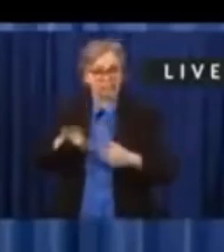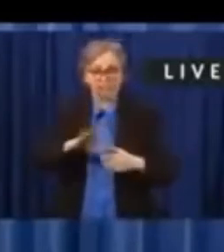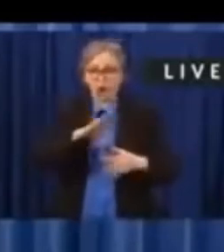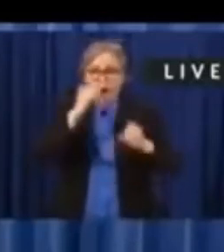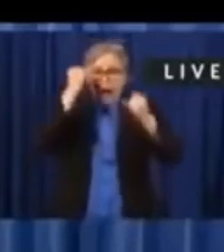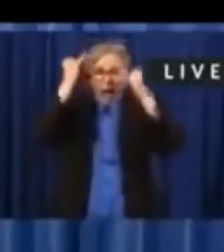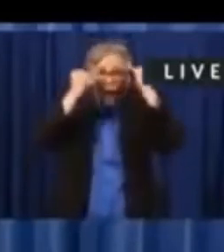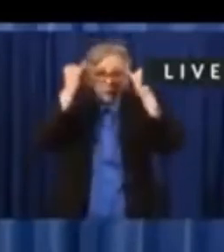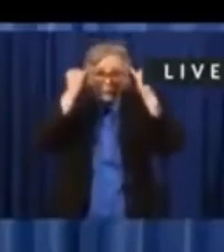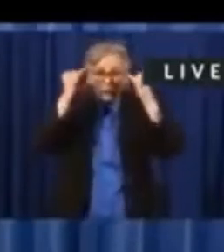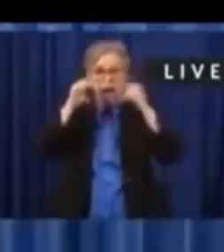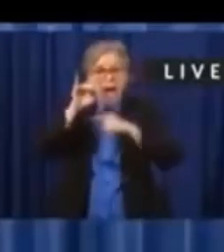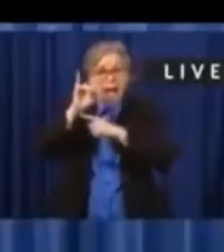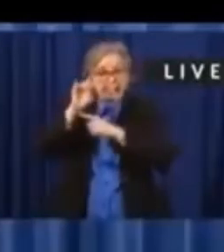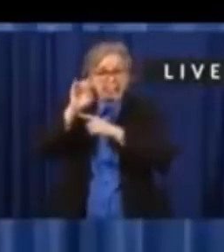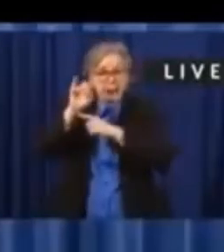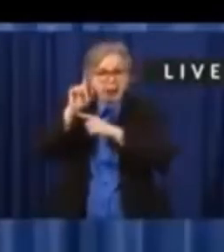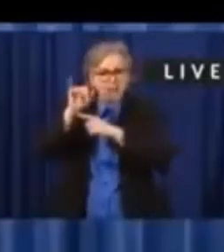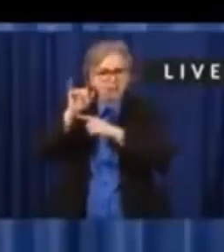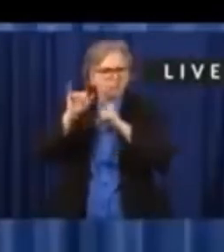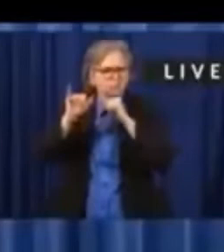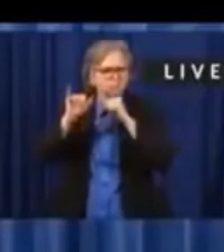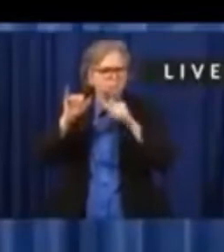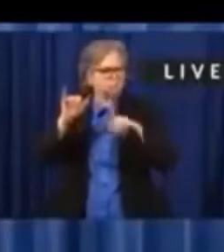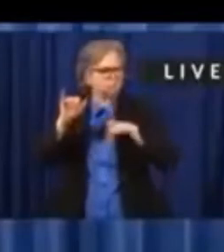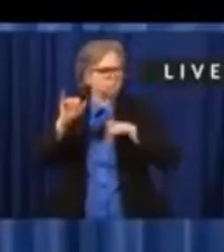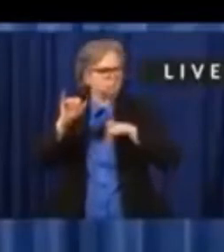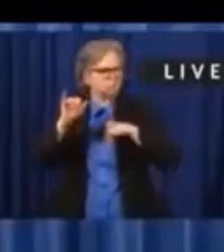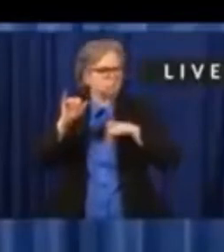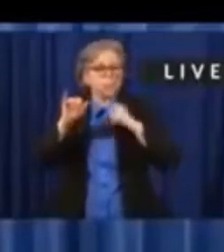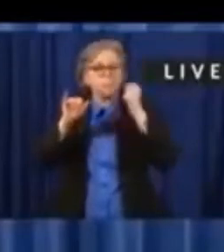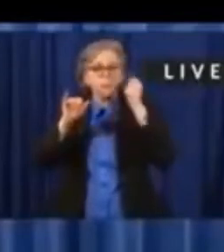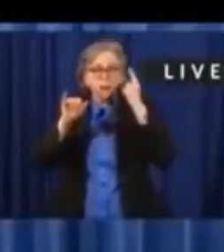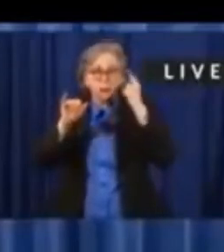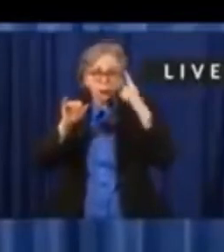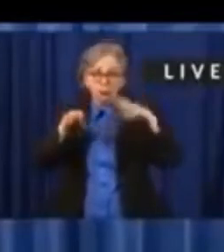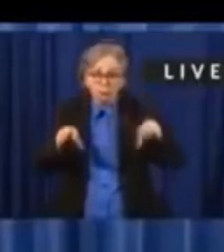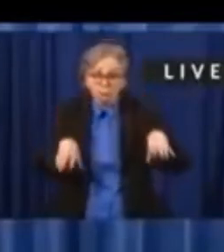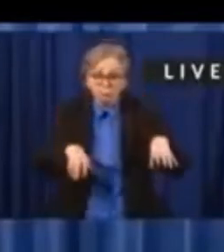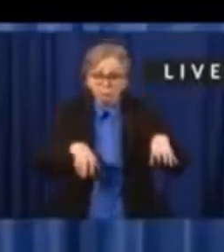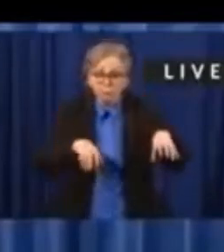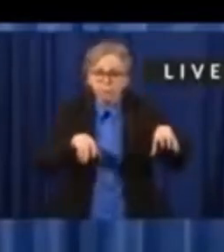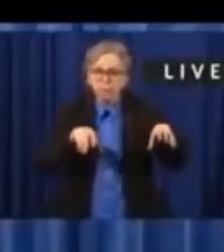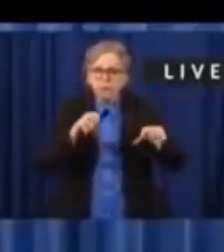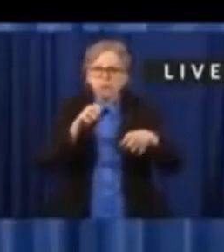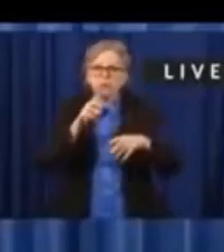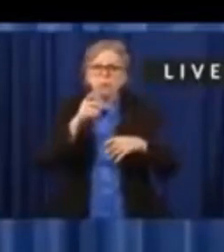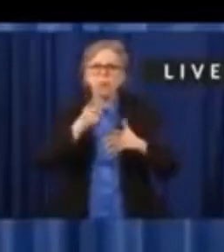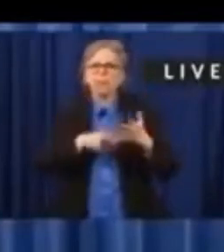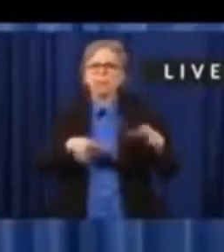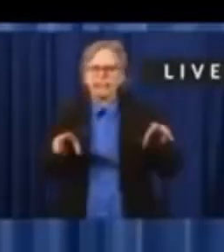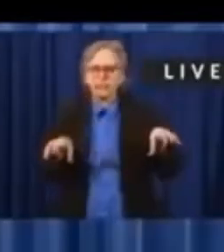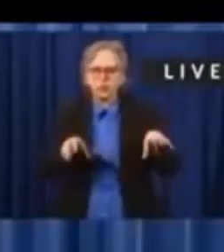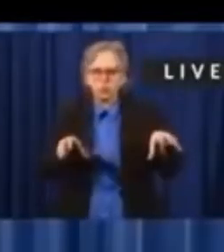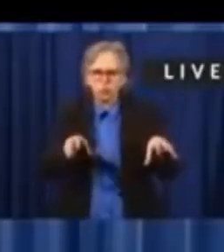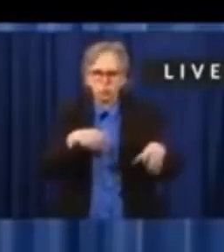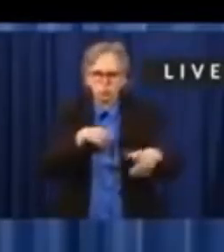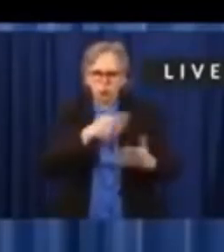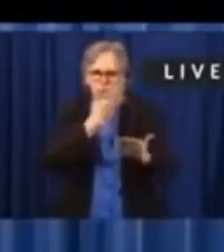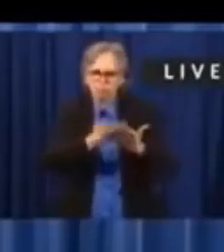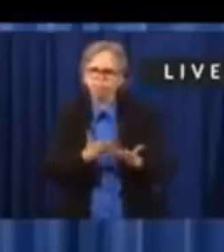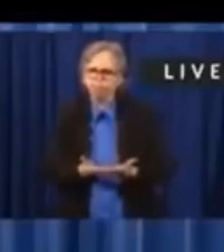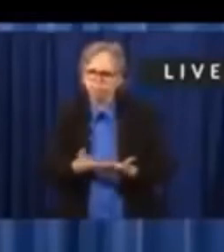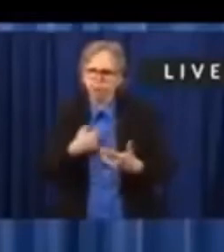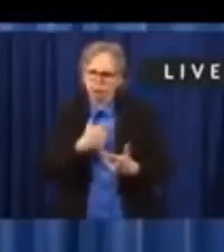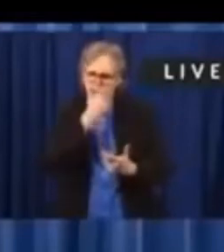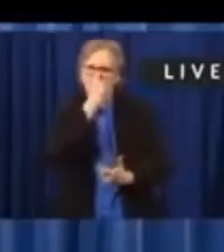Paul or anybody else but what I'm interested in is getting things done and they're not the ones who are doing it